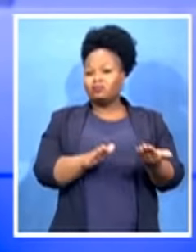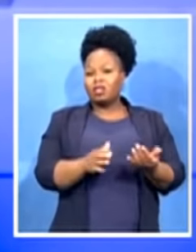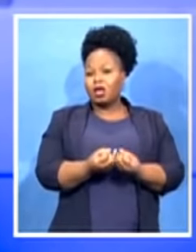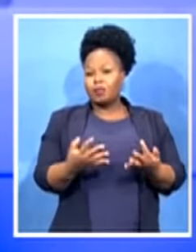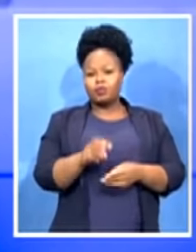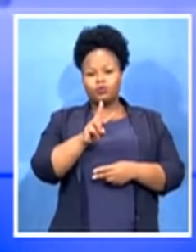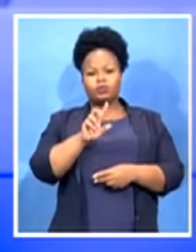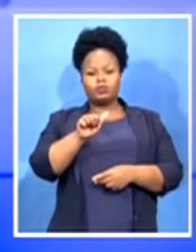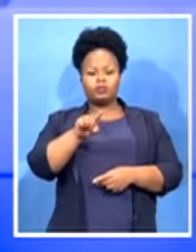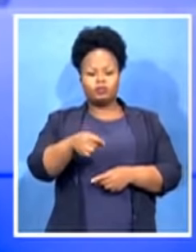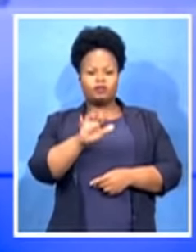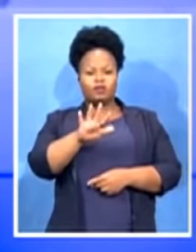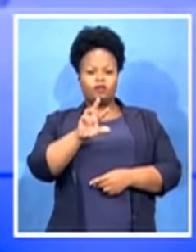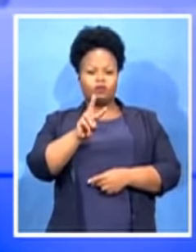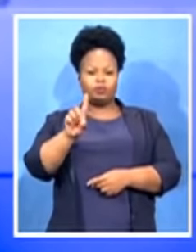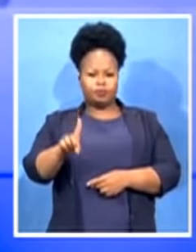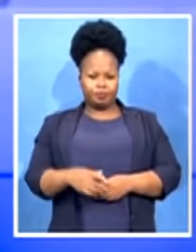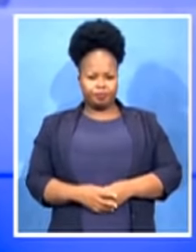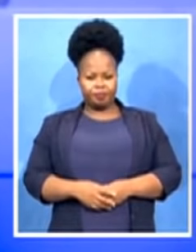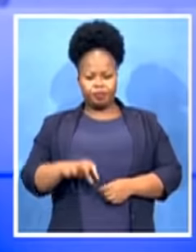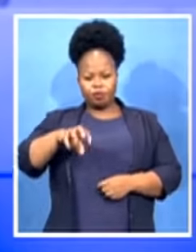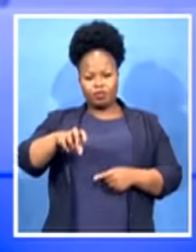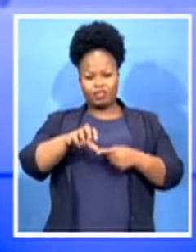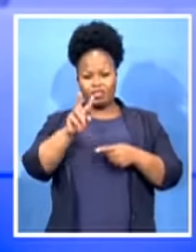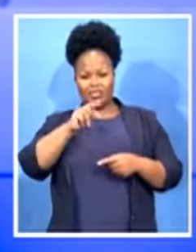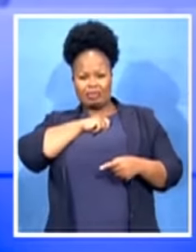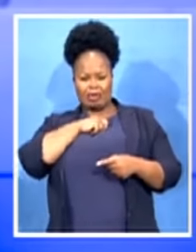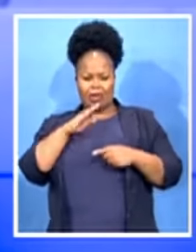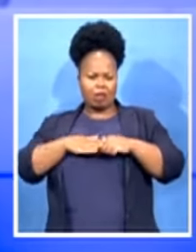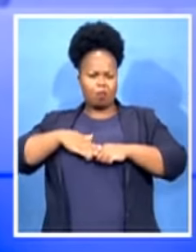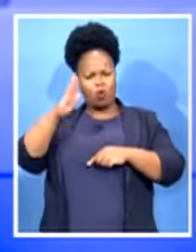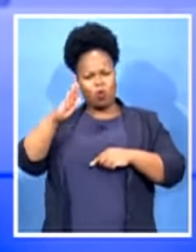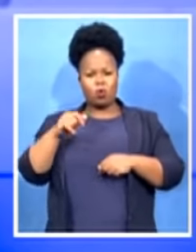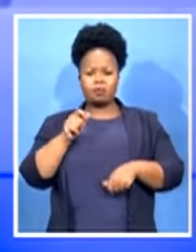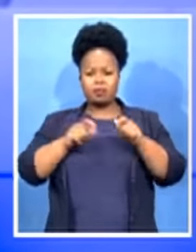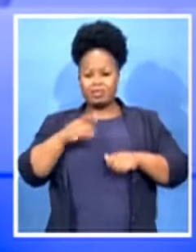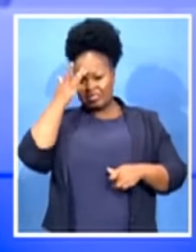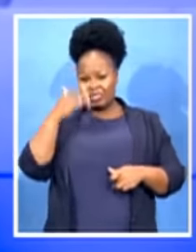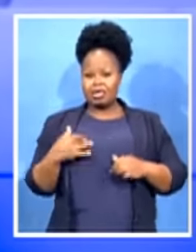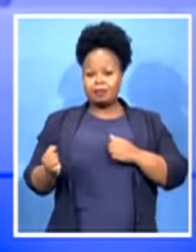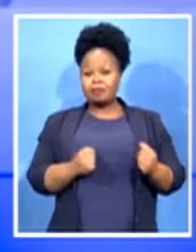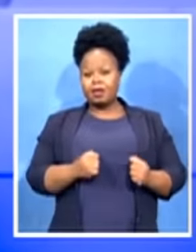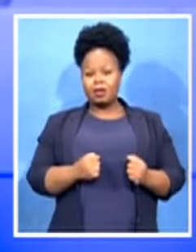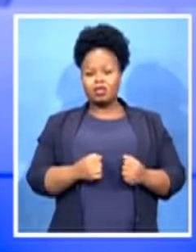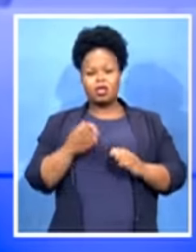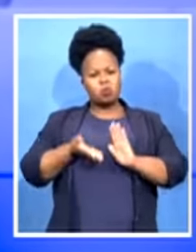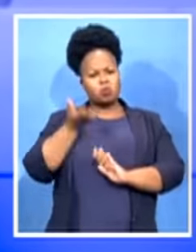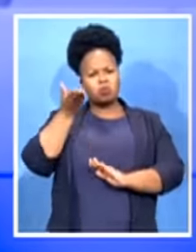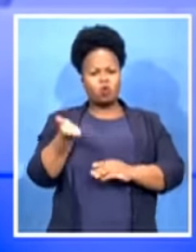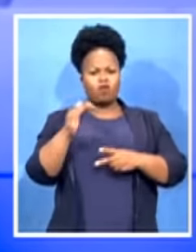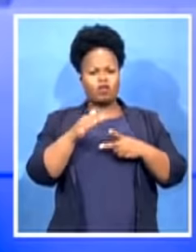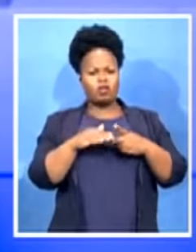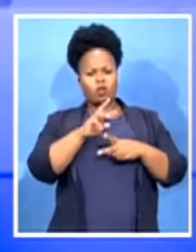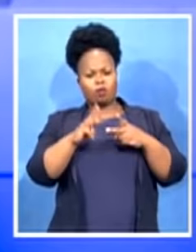26,521. KwaZulu-Natal now has the most number of active COVID-19 cases, surpassing the Western Cape. We are now joined by Dr.